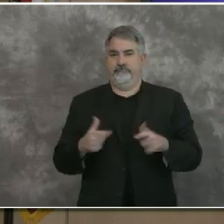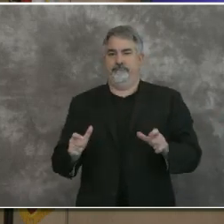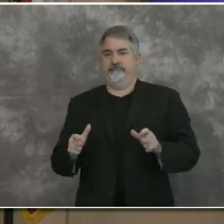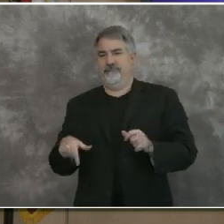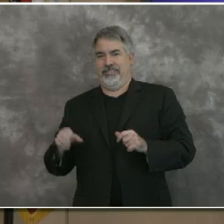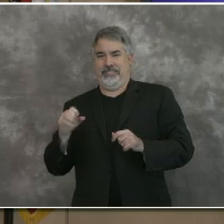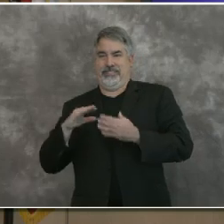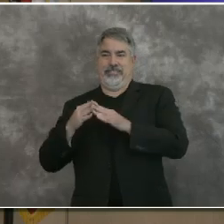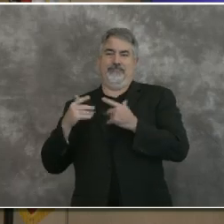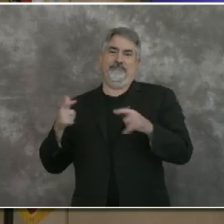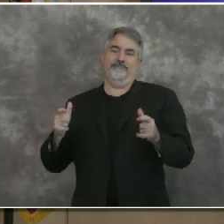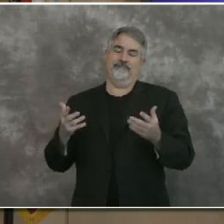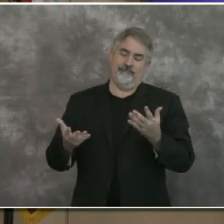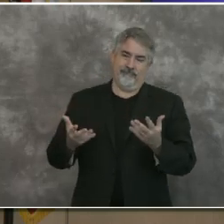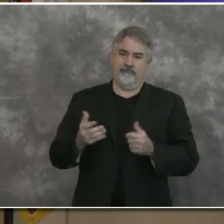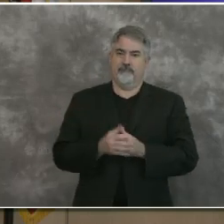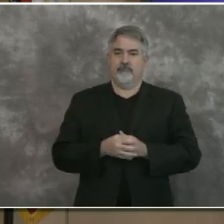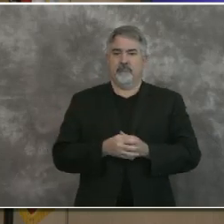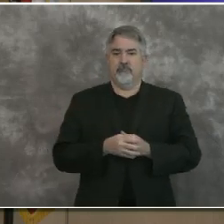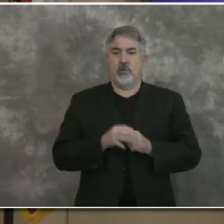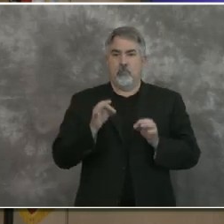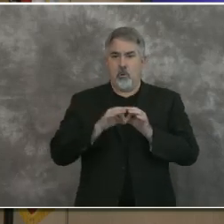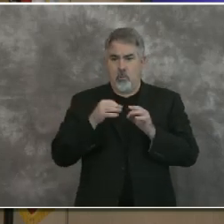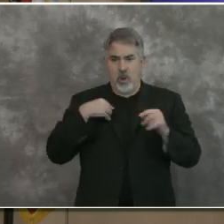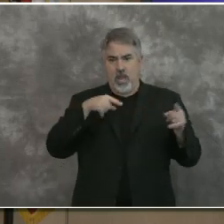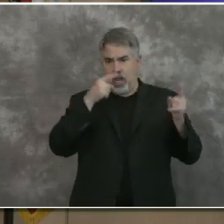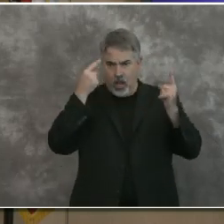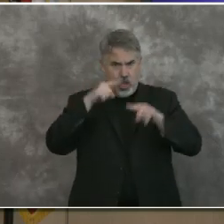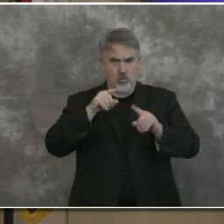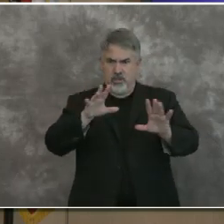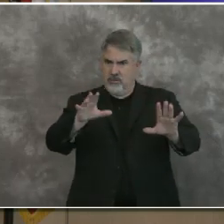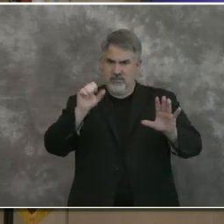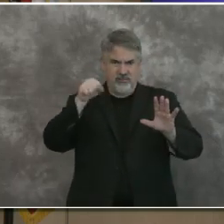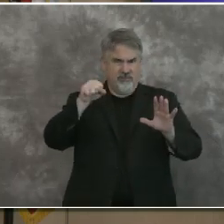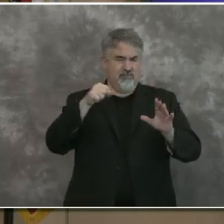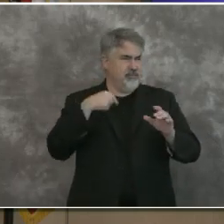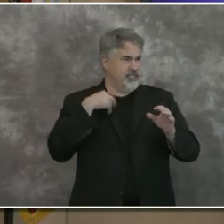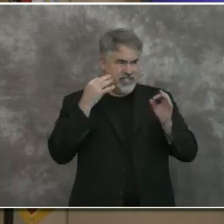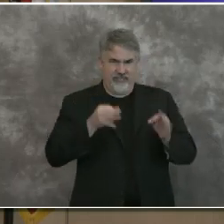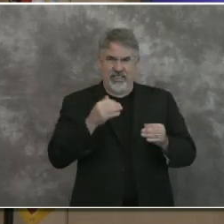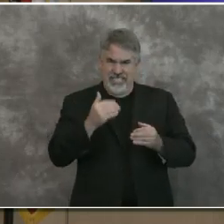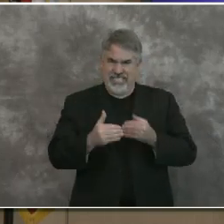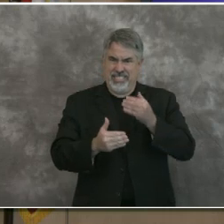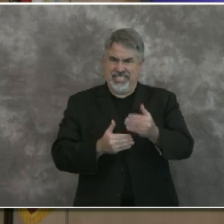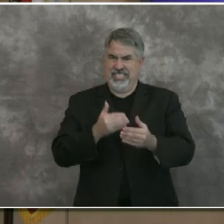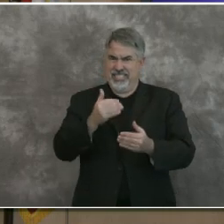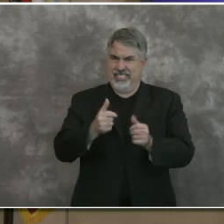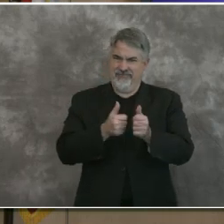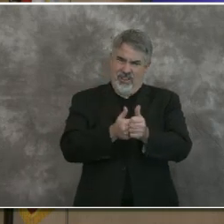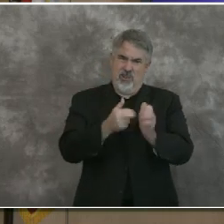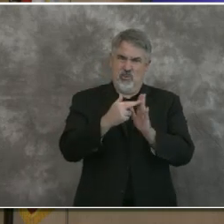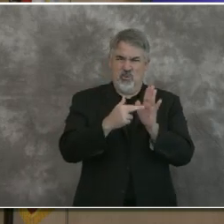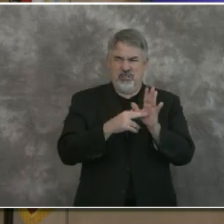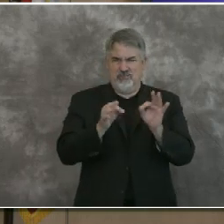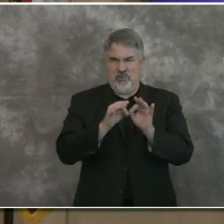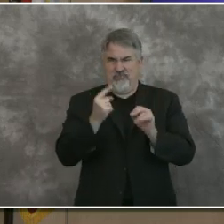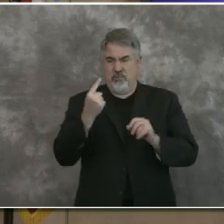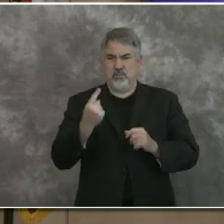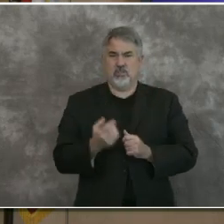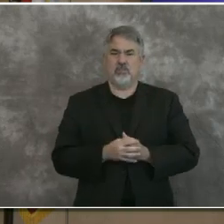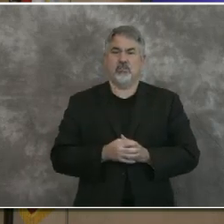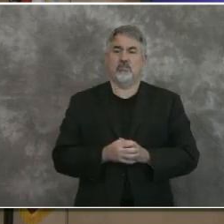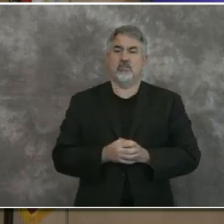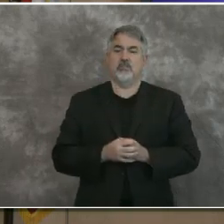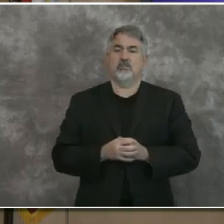that they concur with the decision. That is an unlikely scenario as it presently stands for San Diego County, but that does not stop us from continuing to